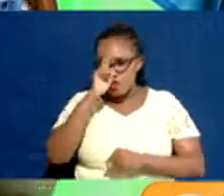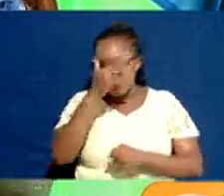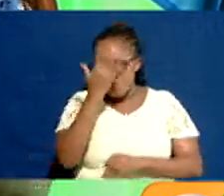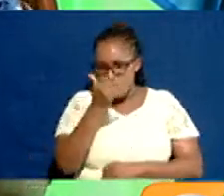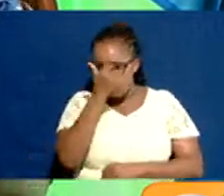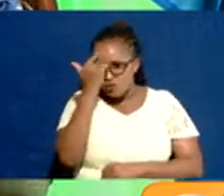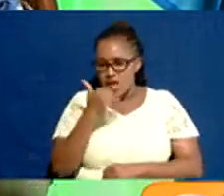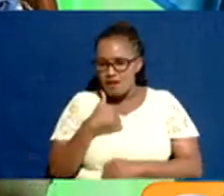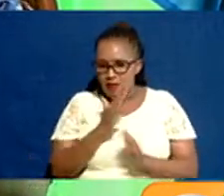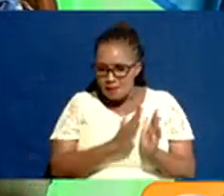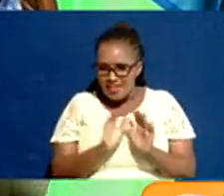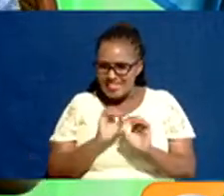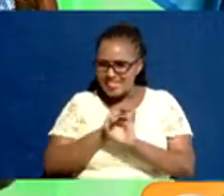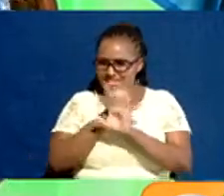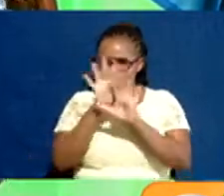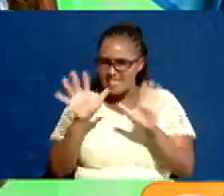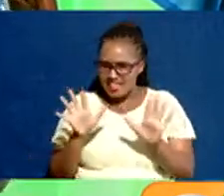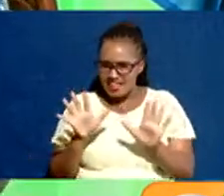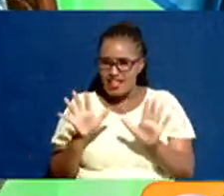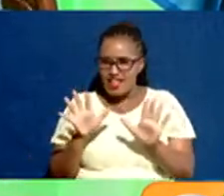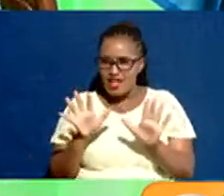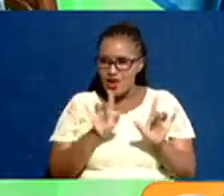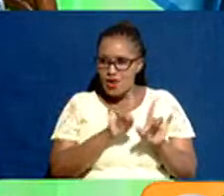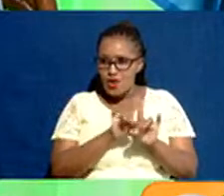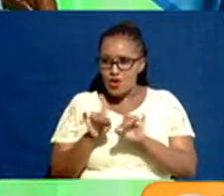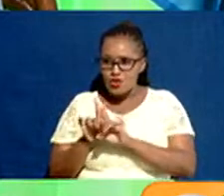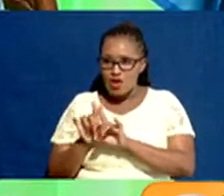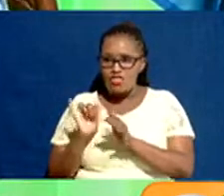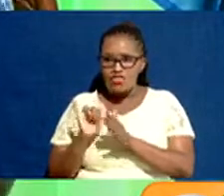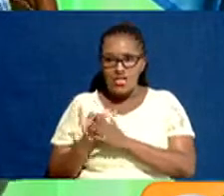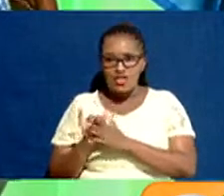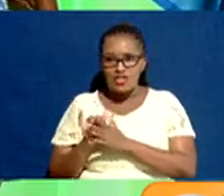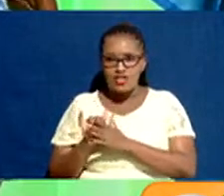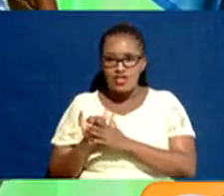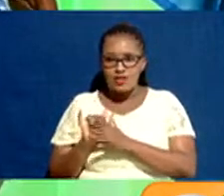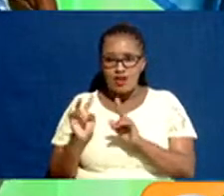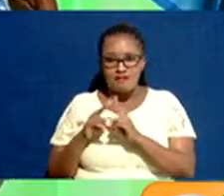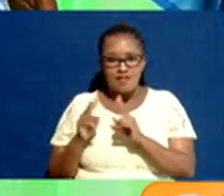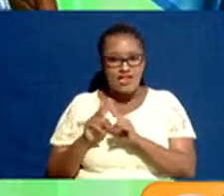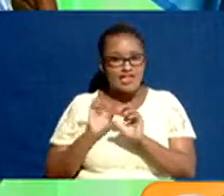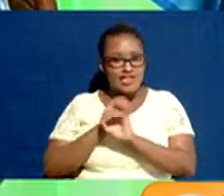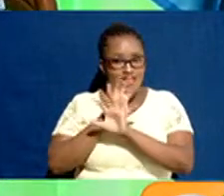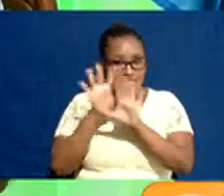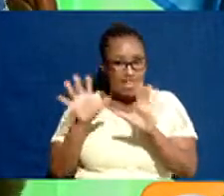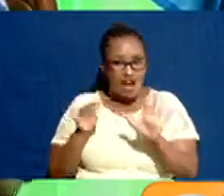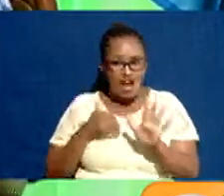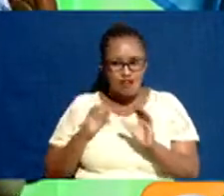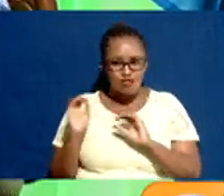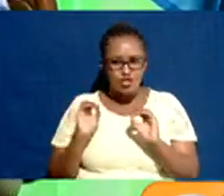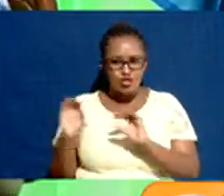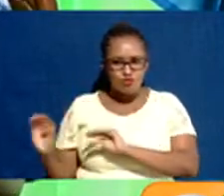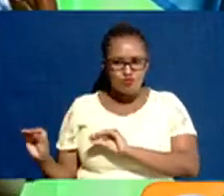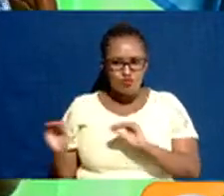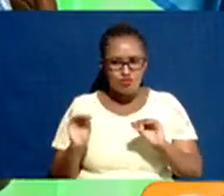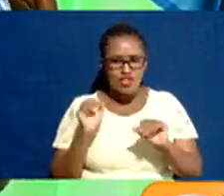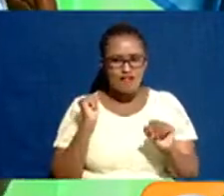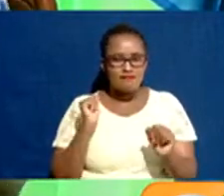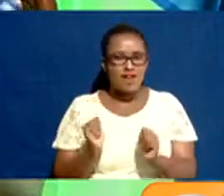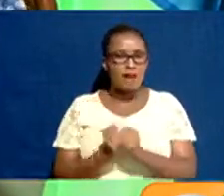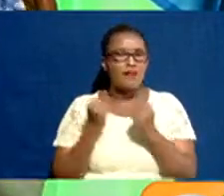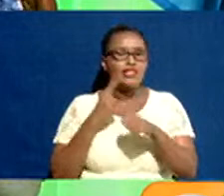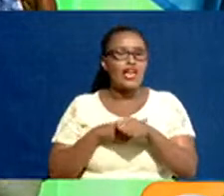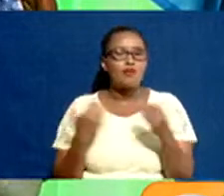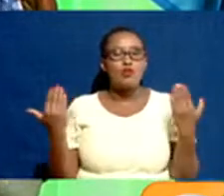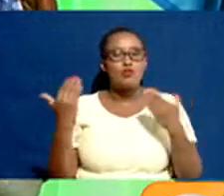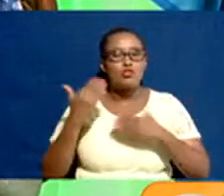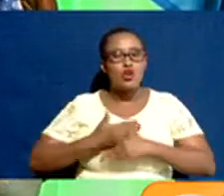clear. And I asked the IG for that signal and he said it to me, very clear. There is no eviction at night. Because why do you